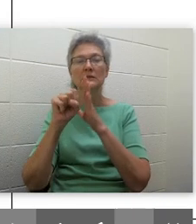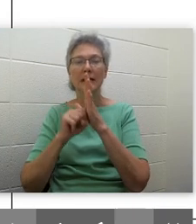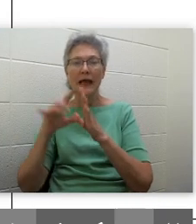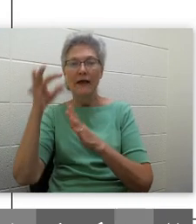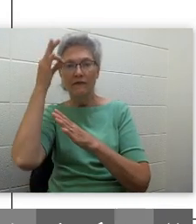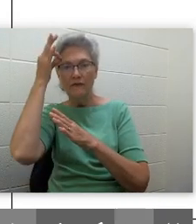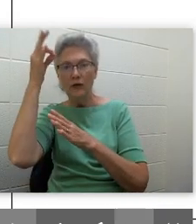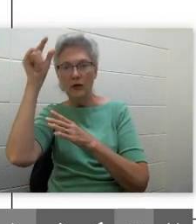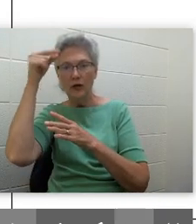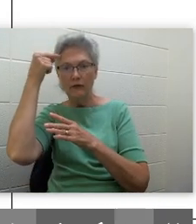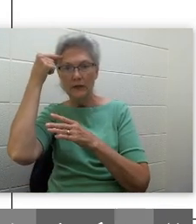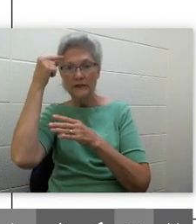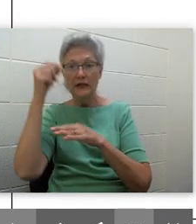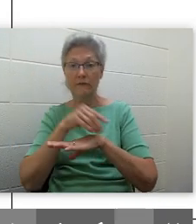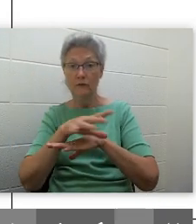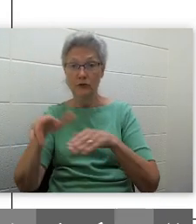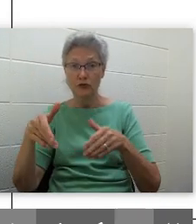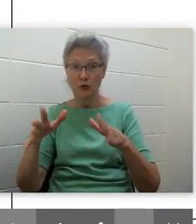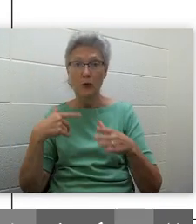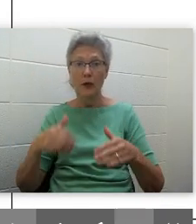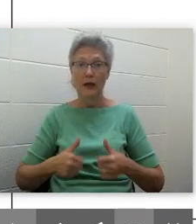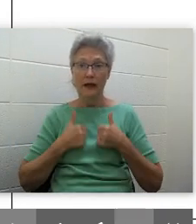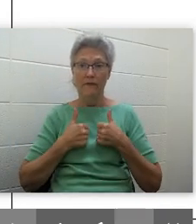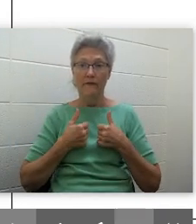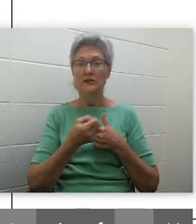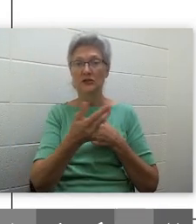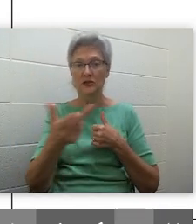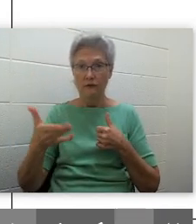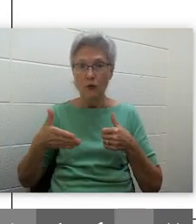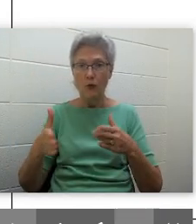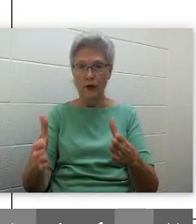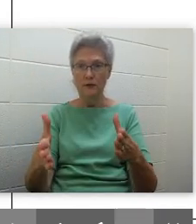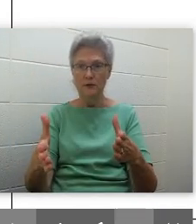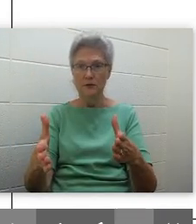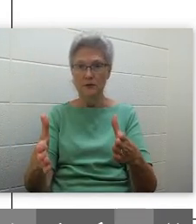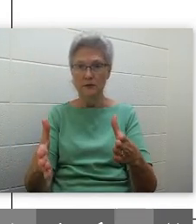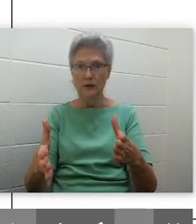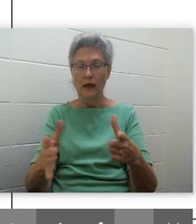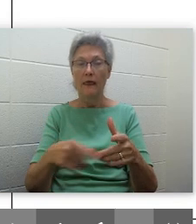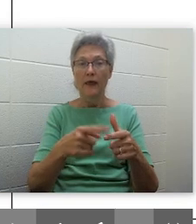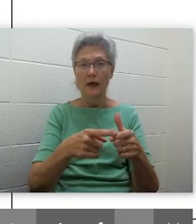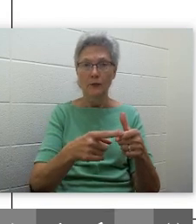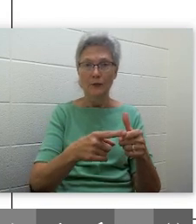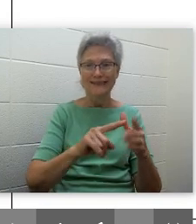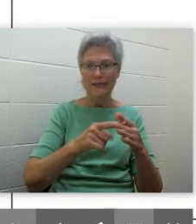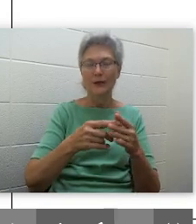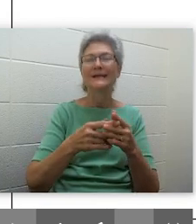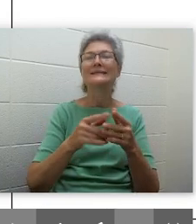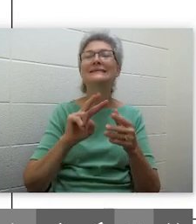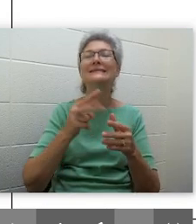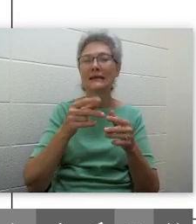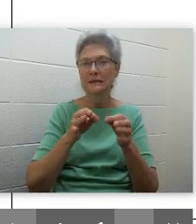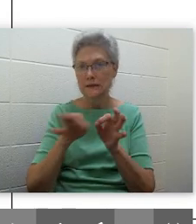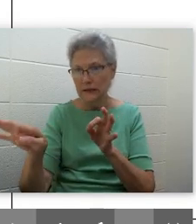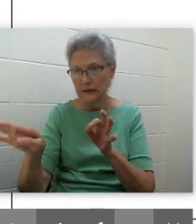state and federal governments influence the way we live in several ways. Then we started a second